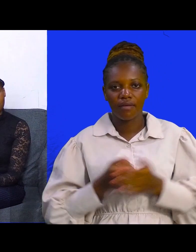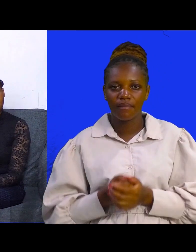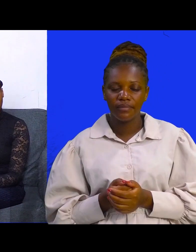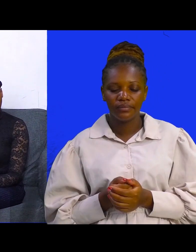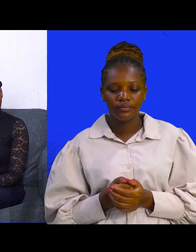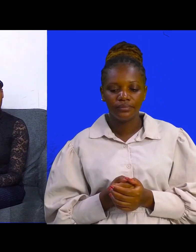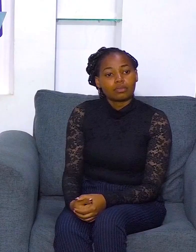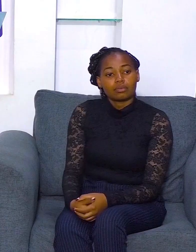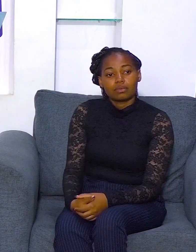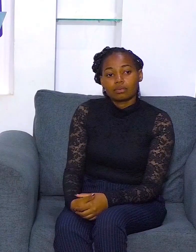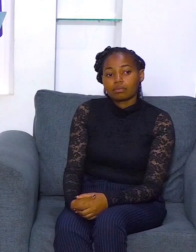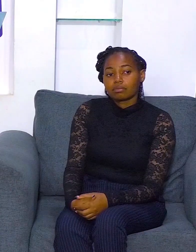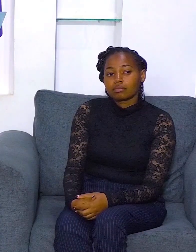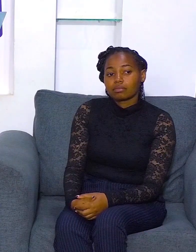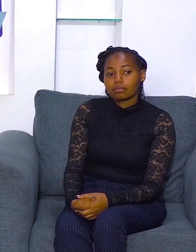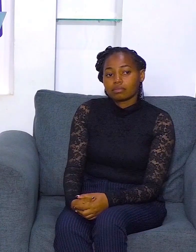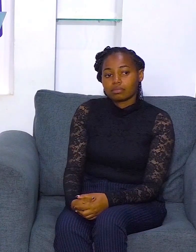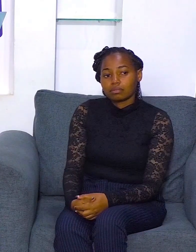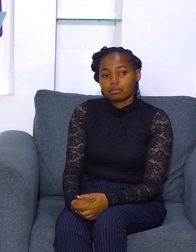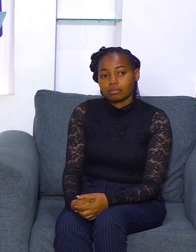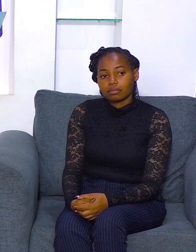people I interact with.